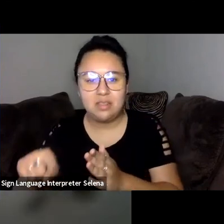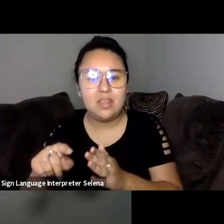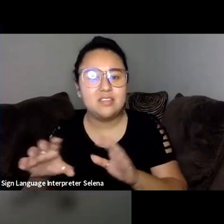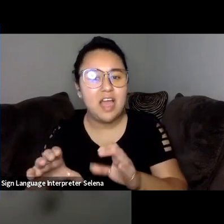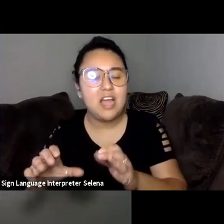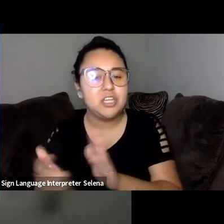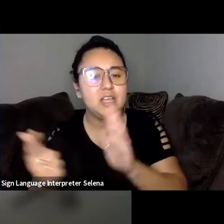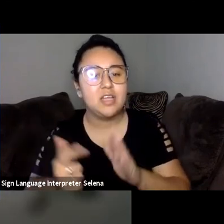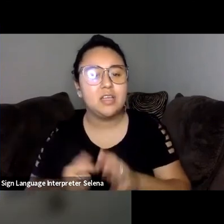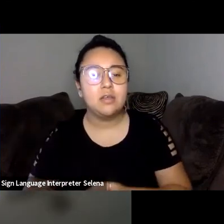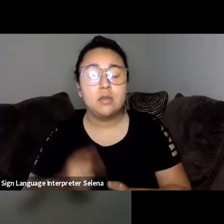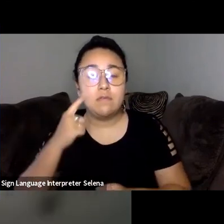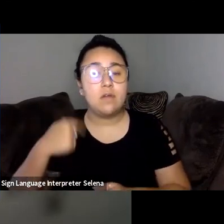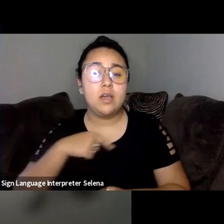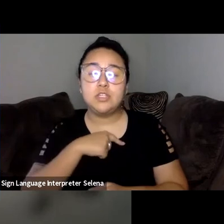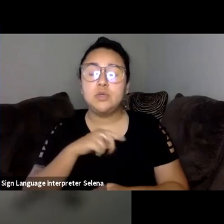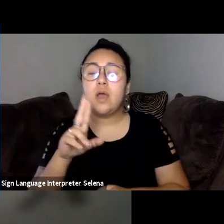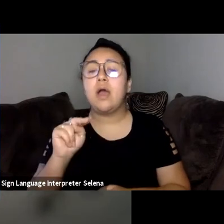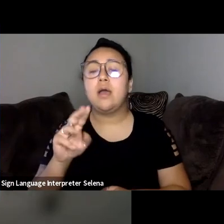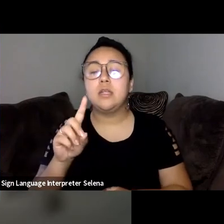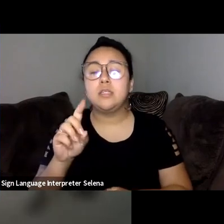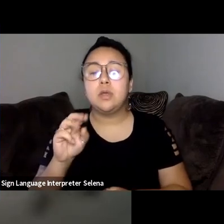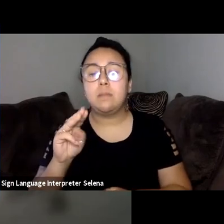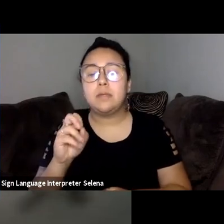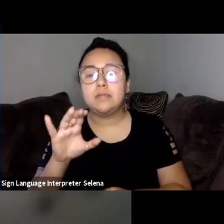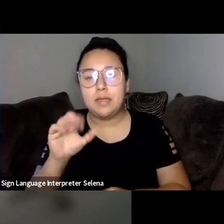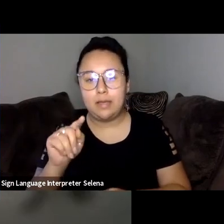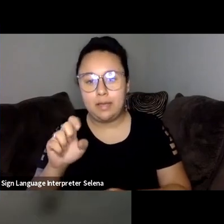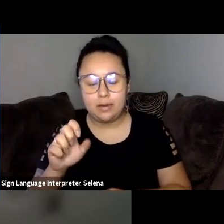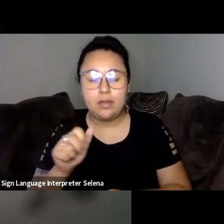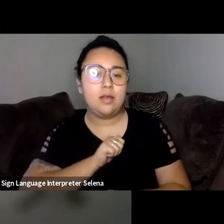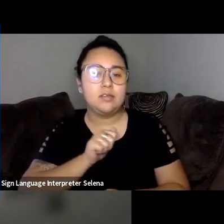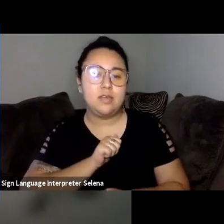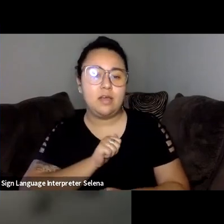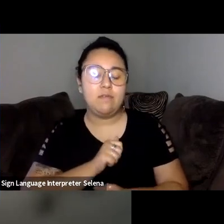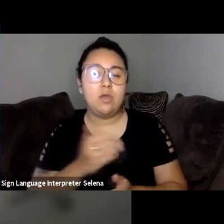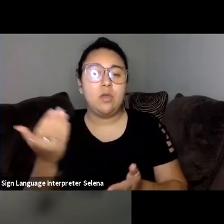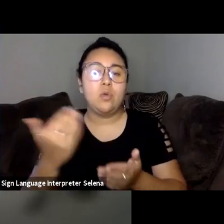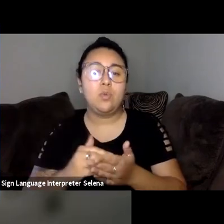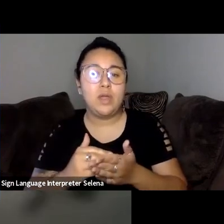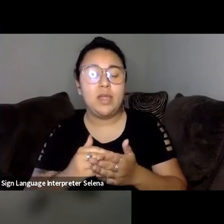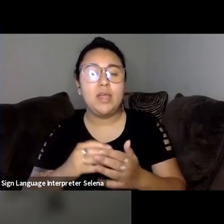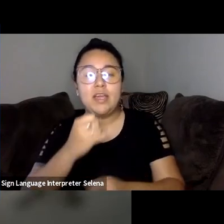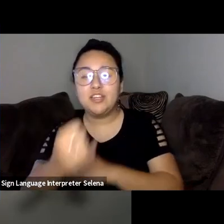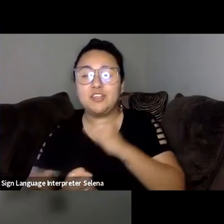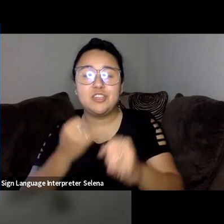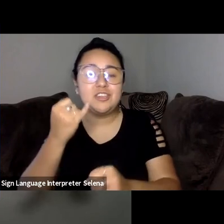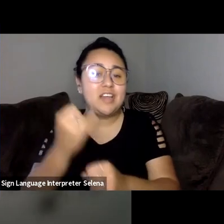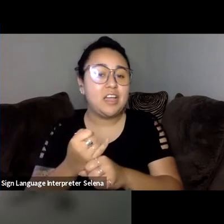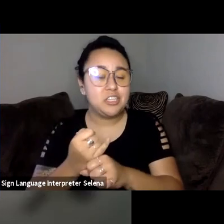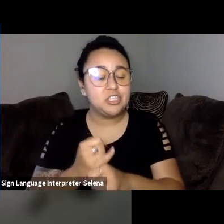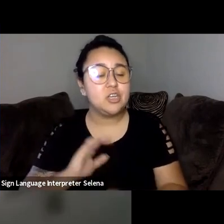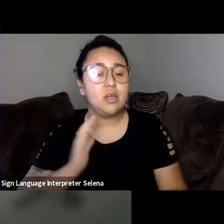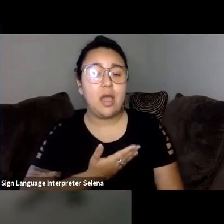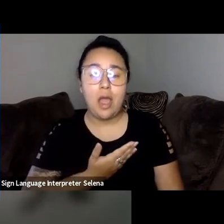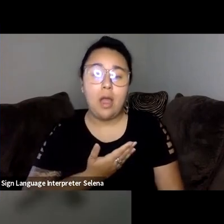to undomesticate ourselves, rewild ourselves, re-internationalize our movements, there are some concrete things